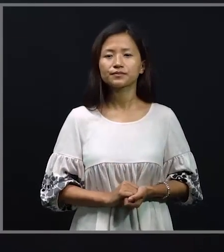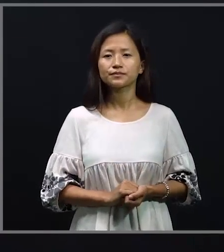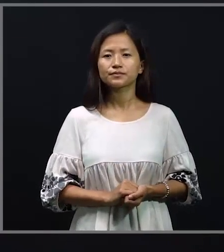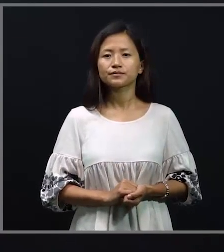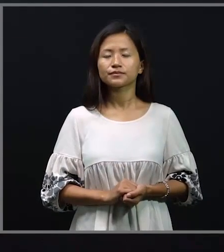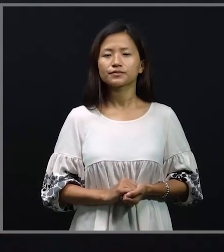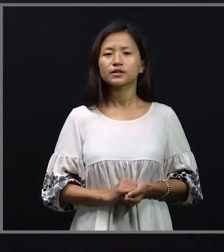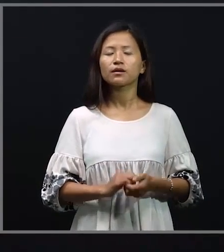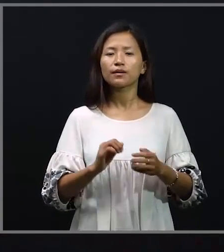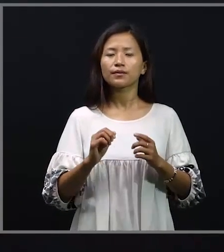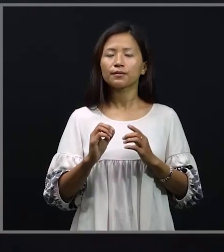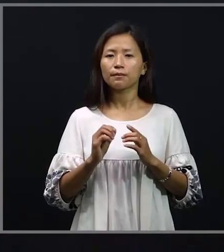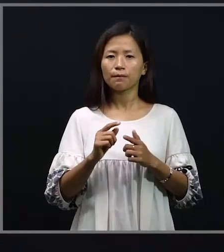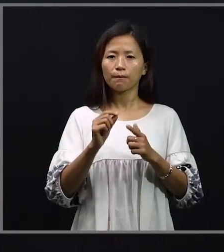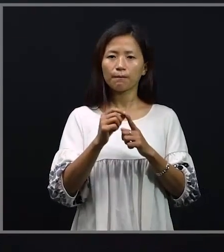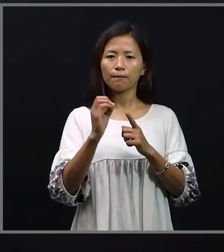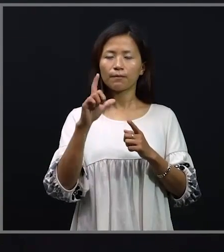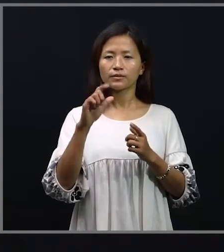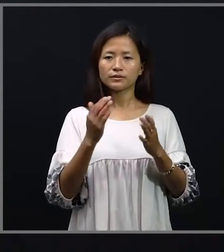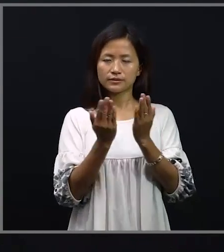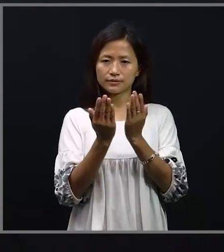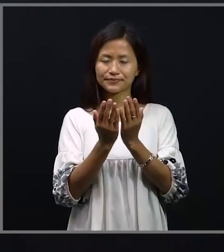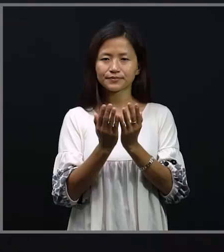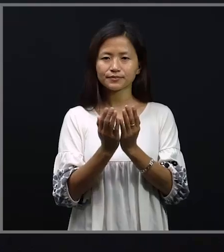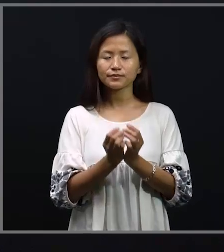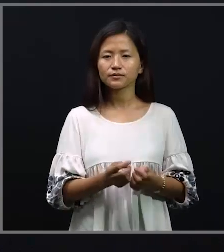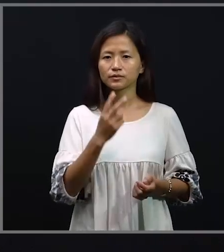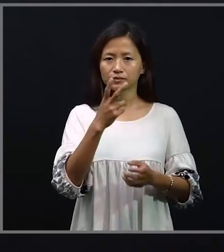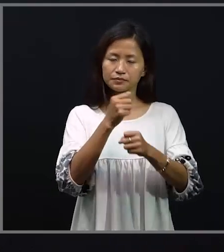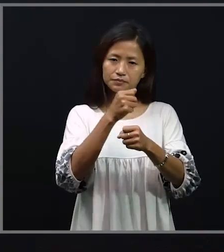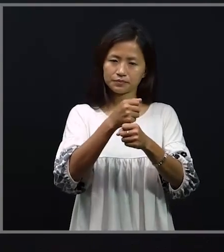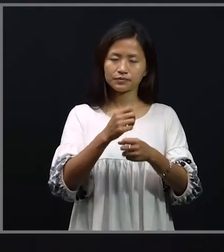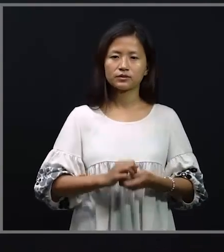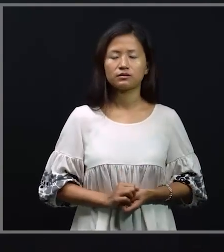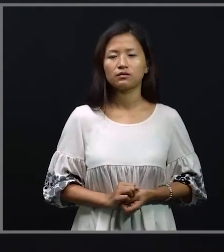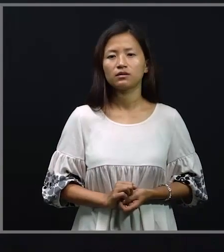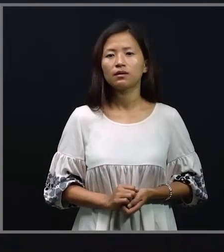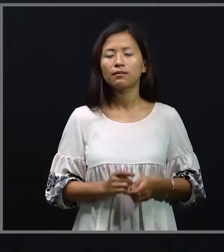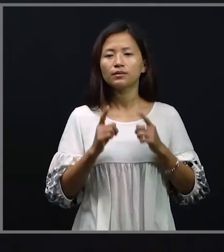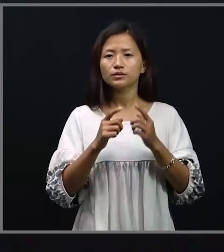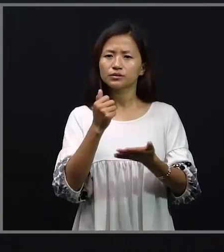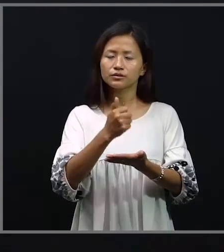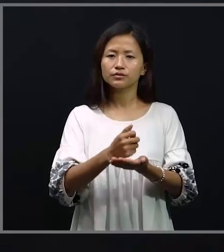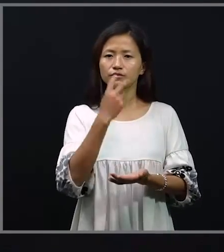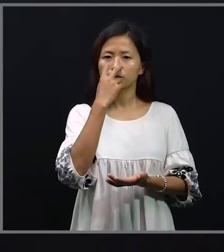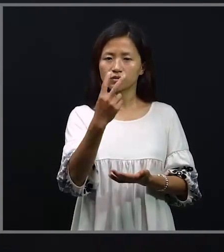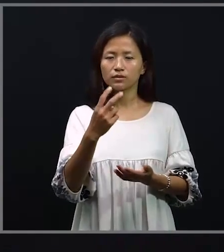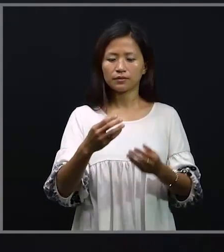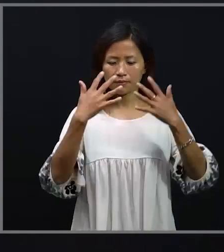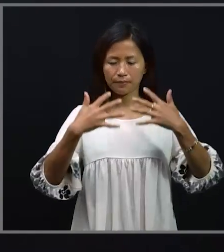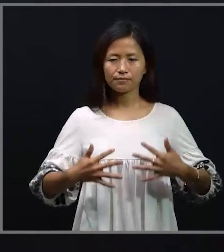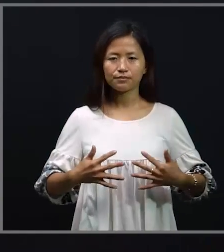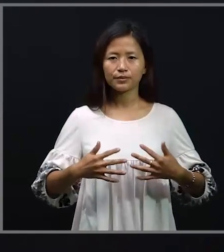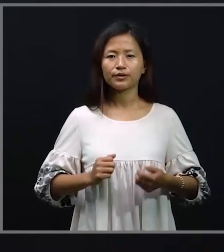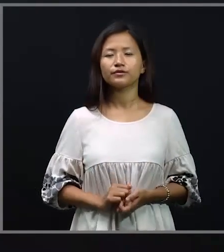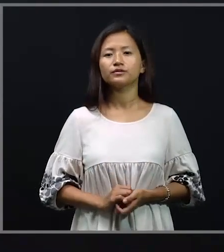that politics is the study of the organs of the government, but their view is that we should focus on the behavior